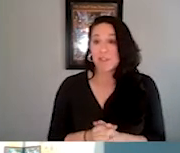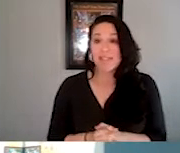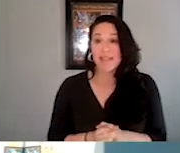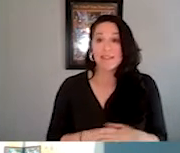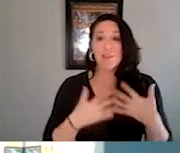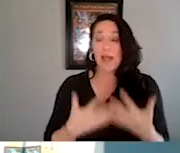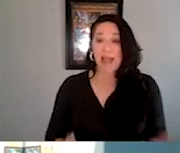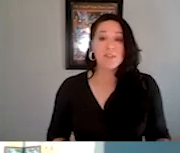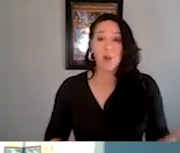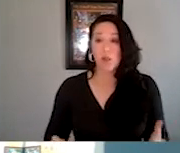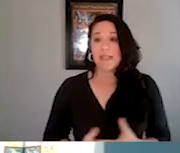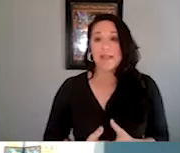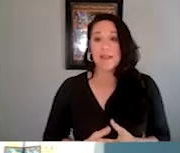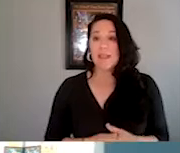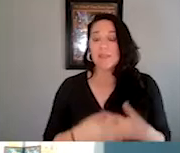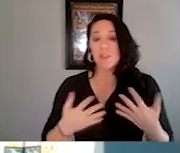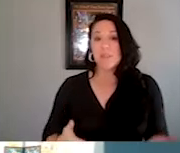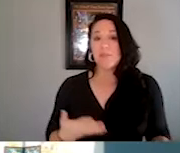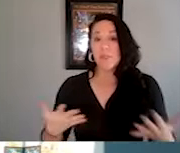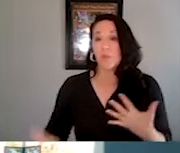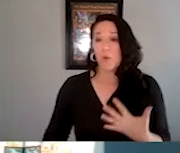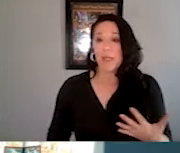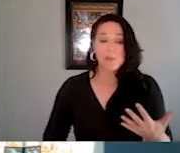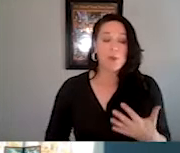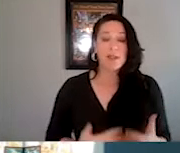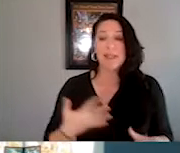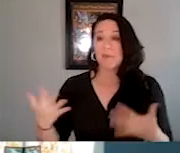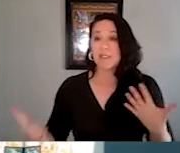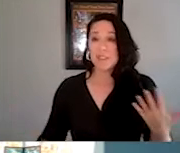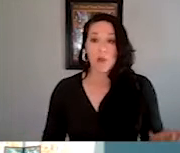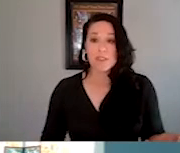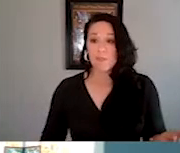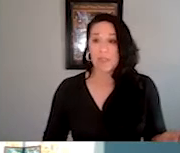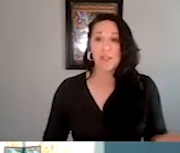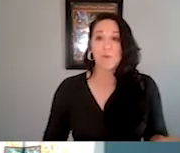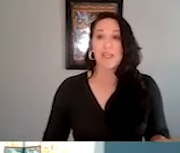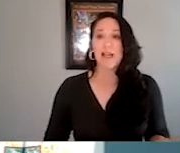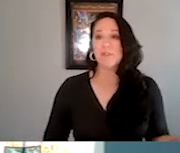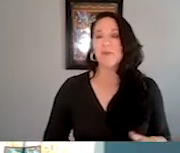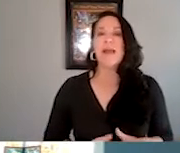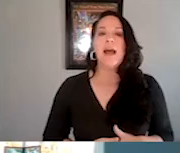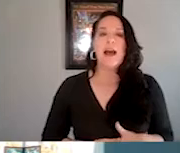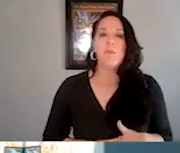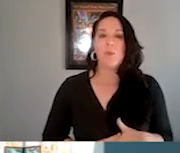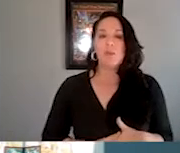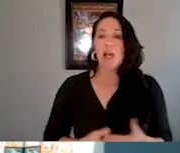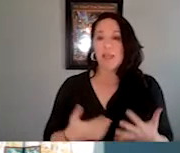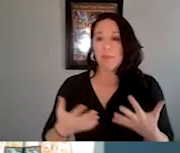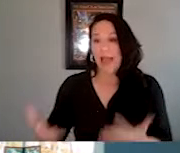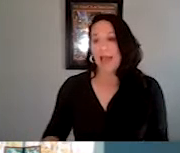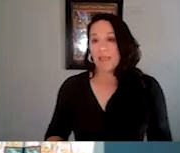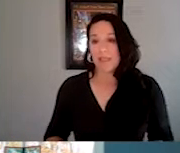propose on the first date. Don't ask for all the data. It should be something you're working up to, or letting them at least know it's something you're working up to when